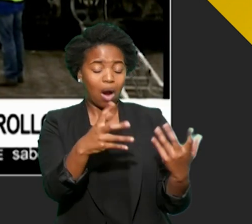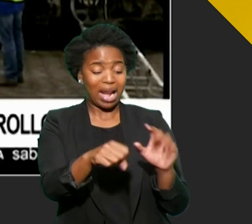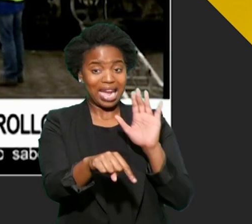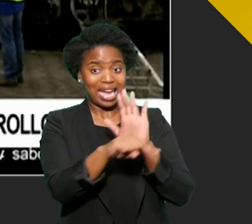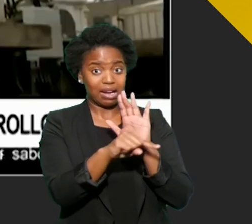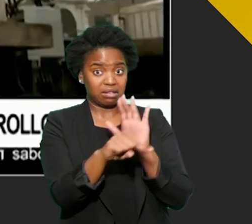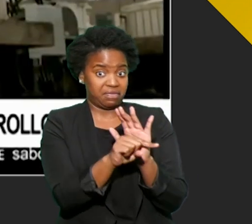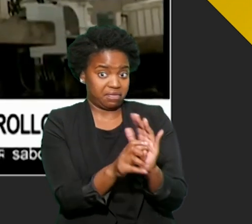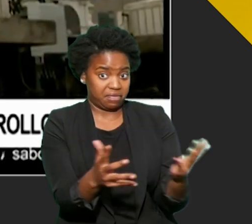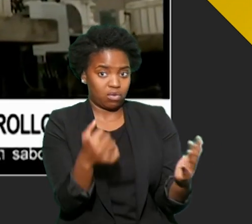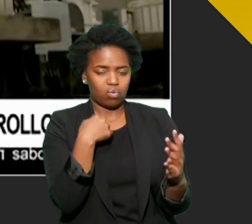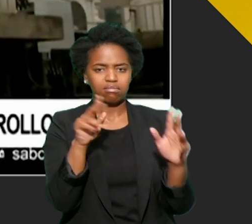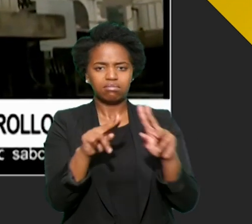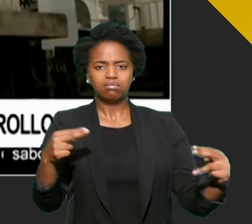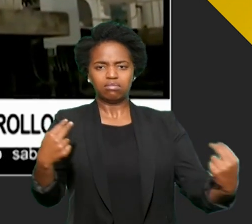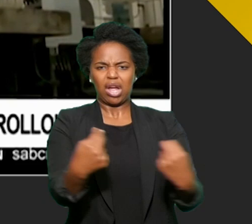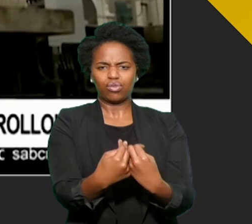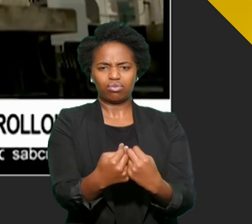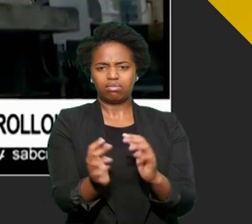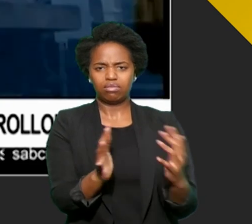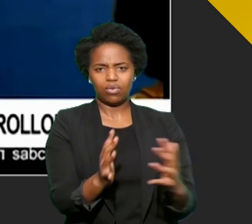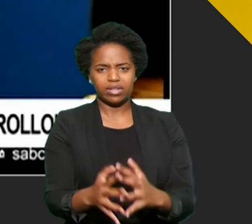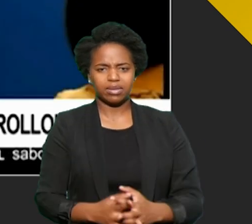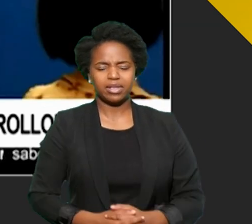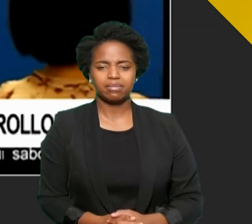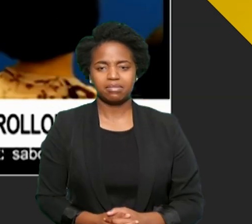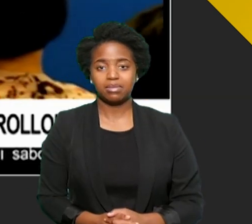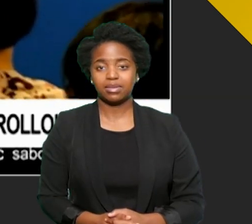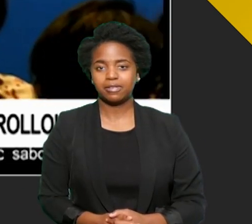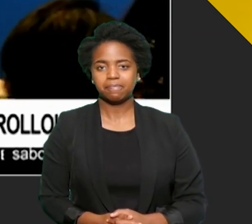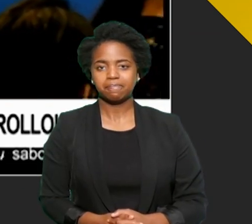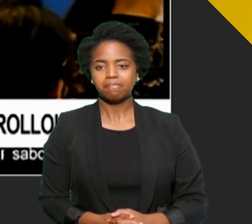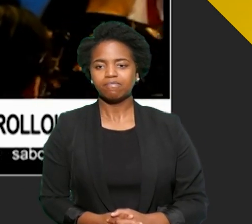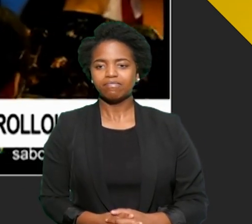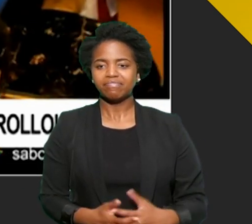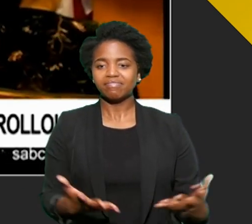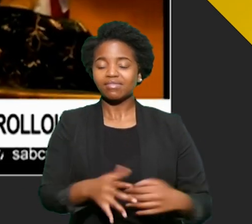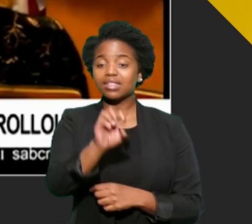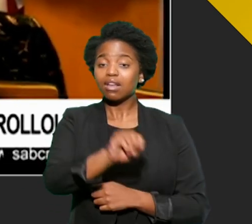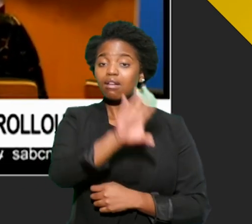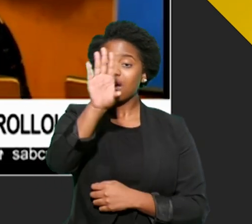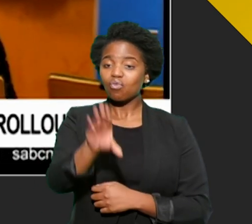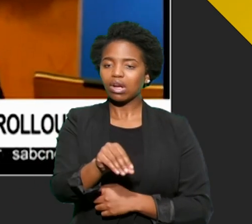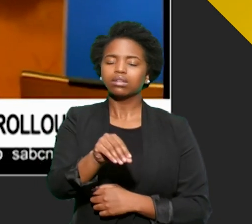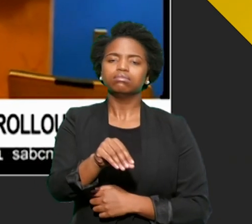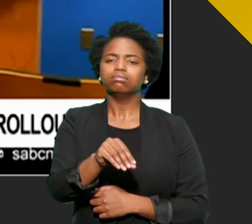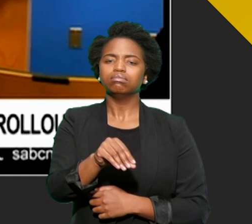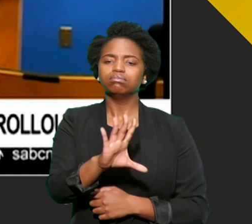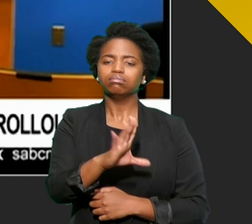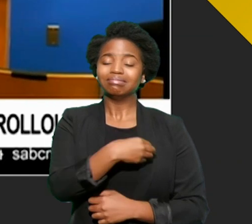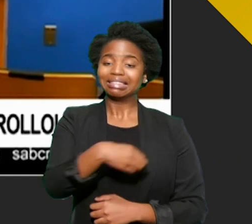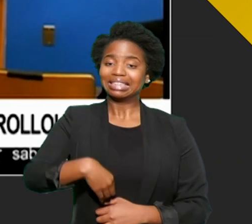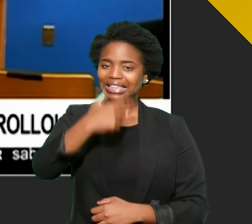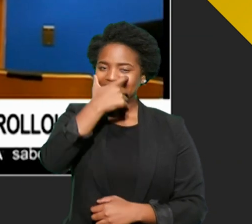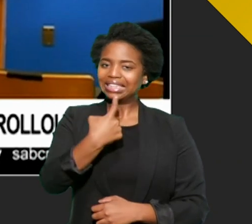on telecoms in national jurisdictions. We certainly appreciate the South African president's ability to make decisions that are in the